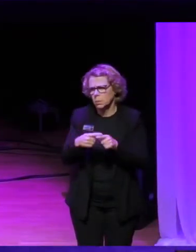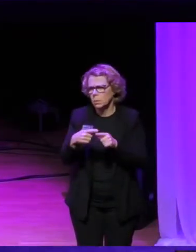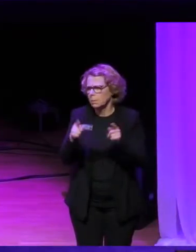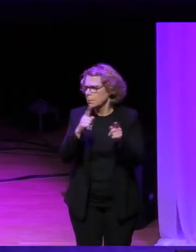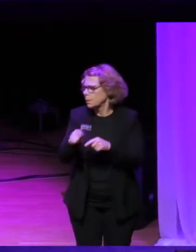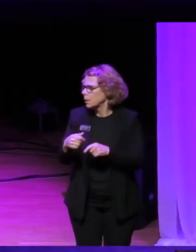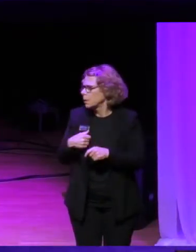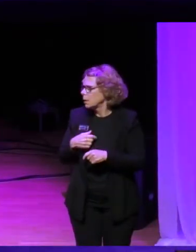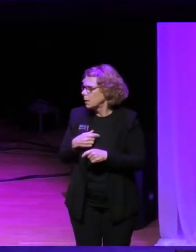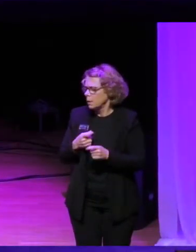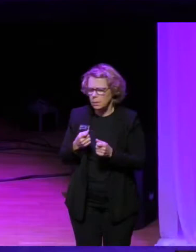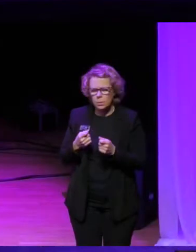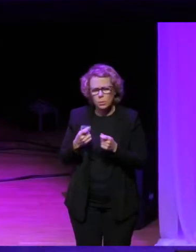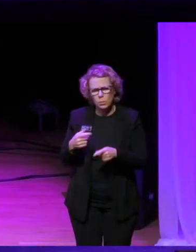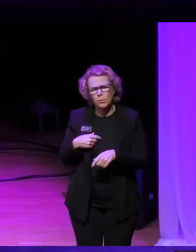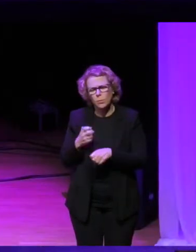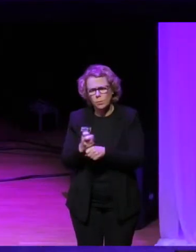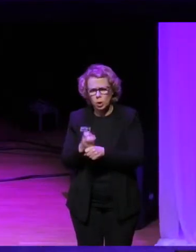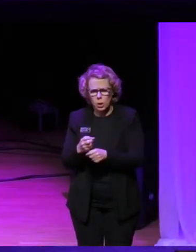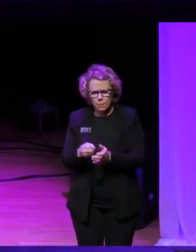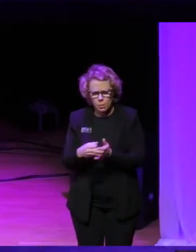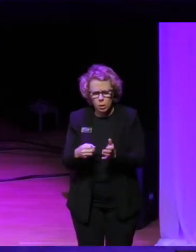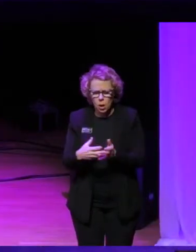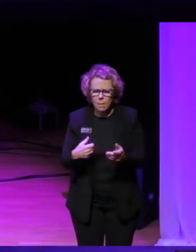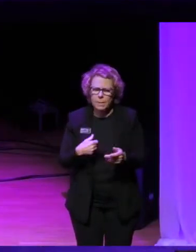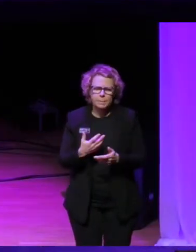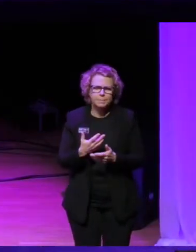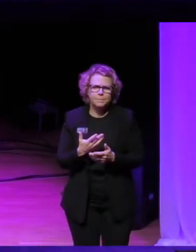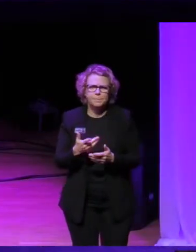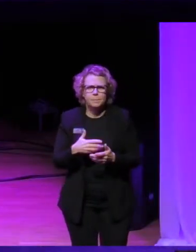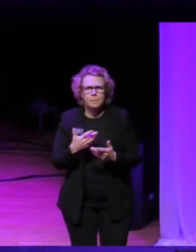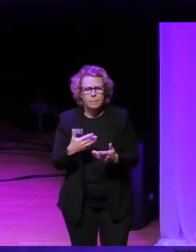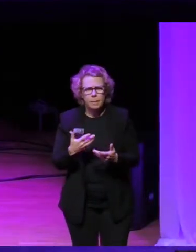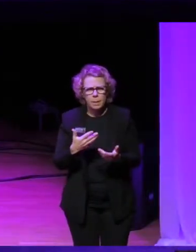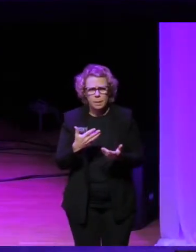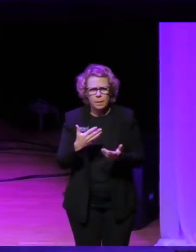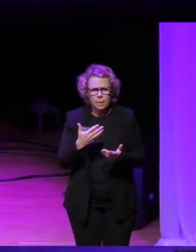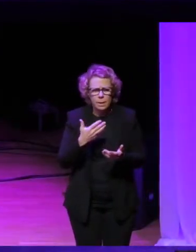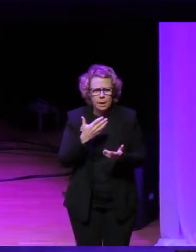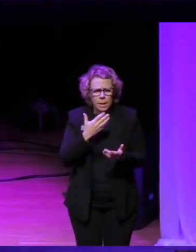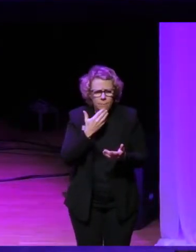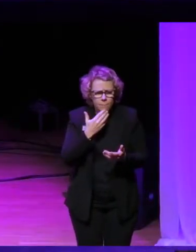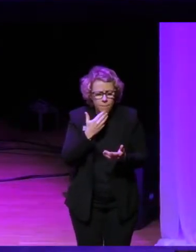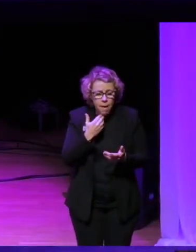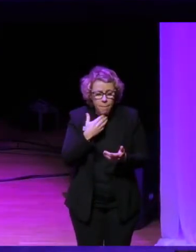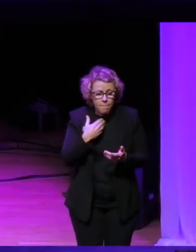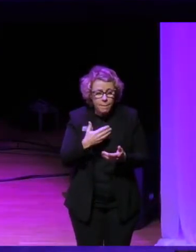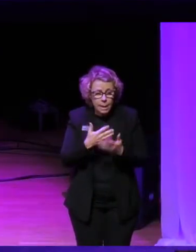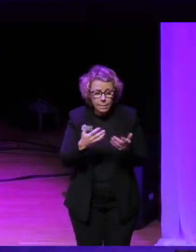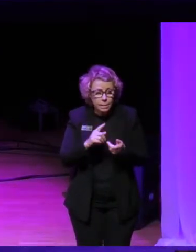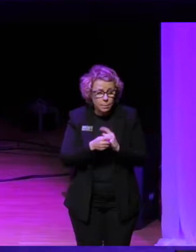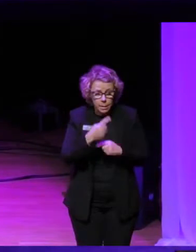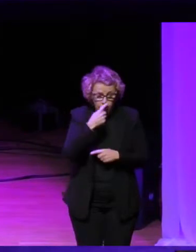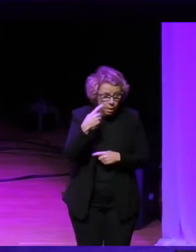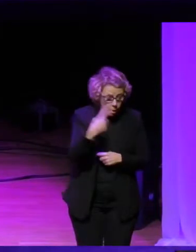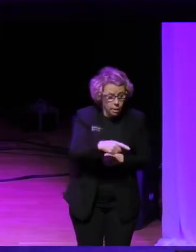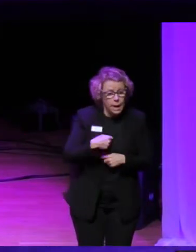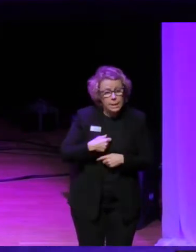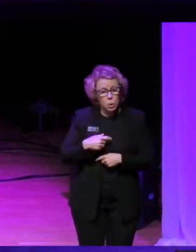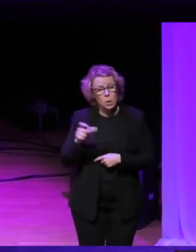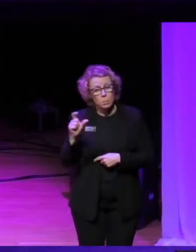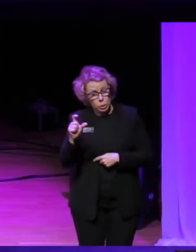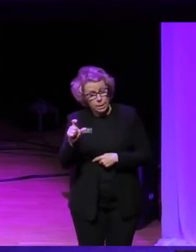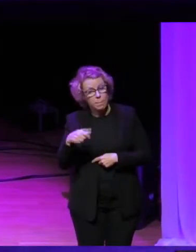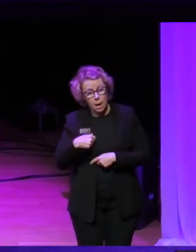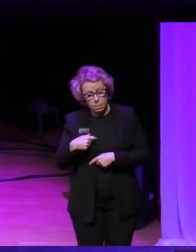to try and explain, because it's not really, who is it not targeting? Or is it, because the Muslims is quite clear, he wants to